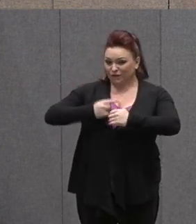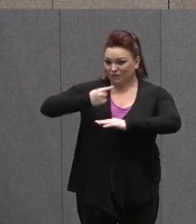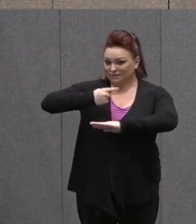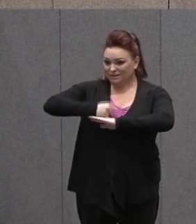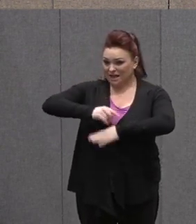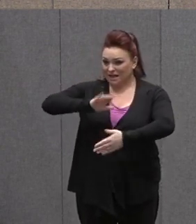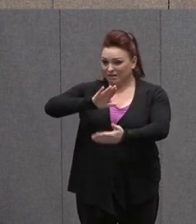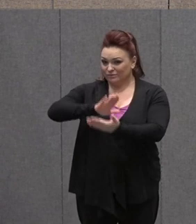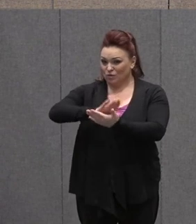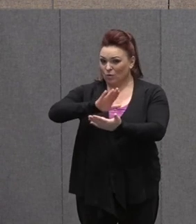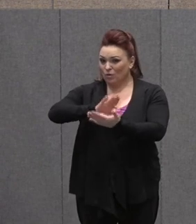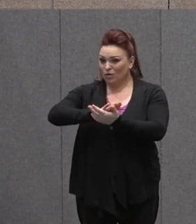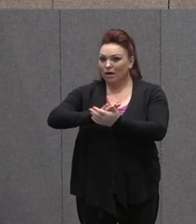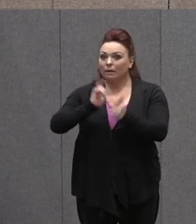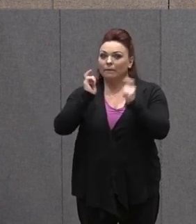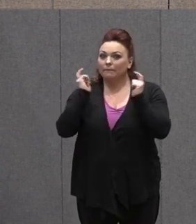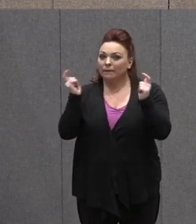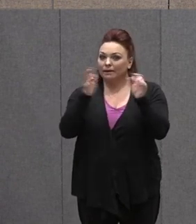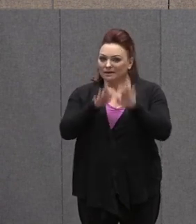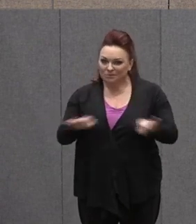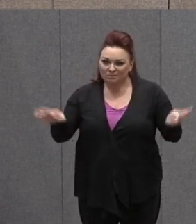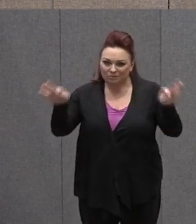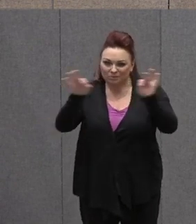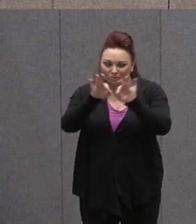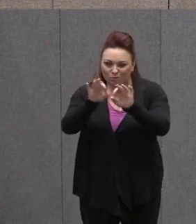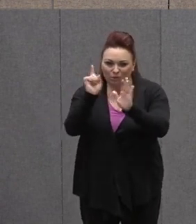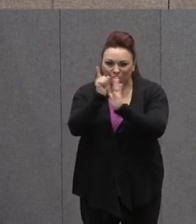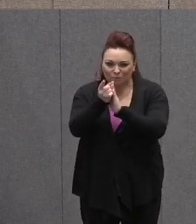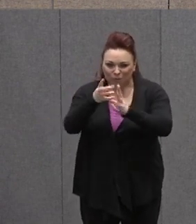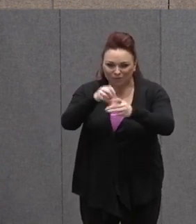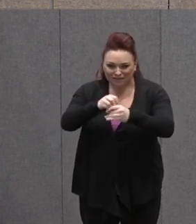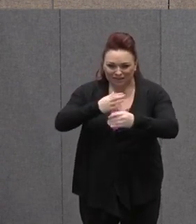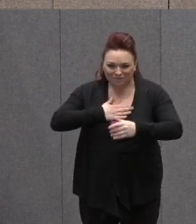school. That was another big important moment in my life.